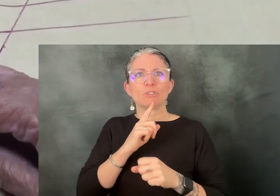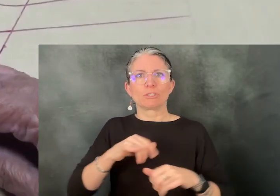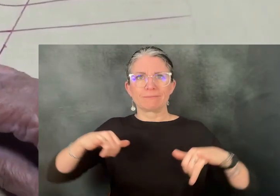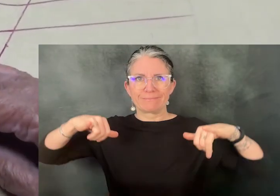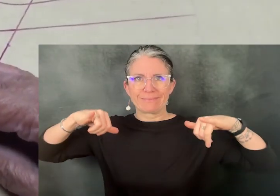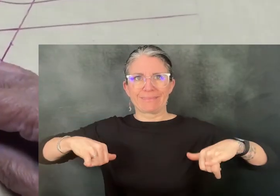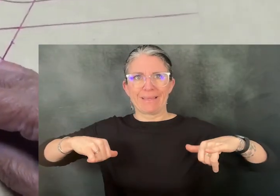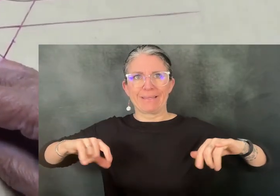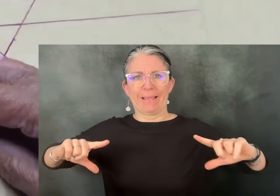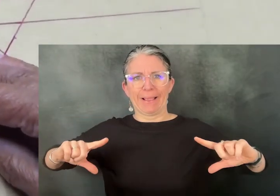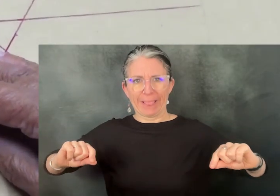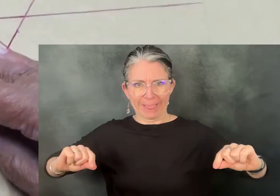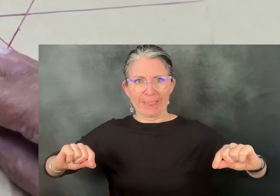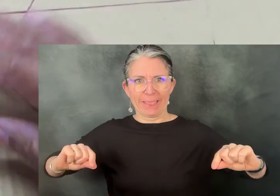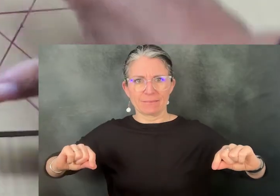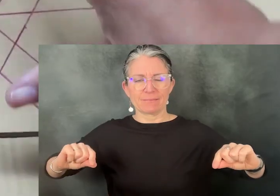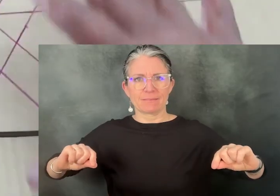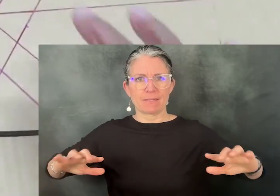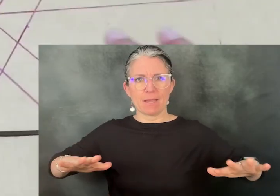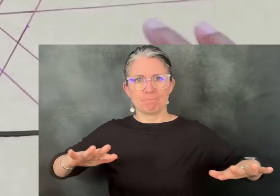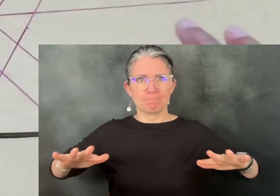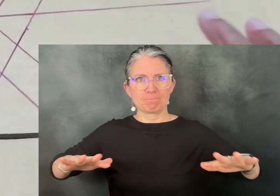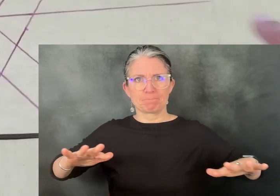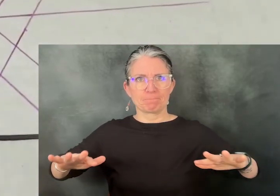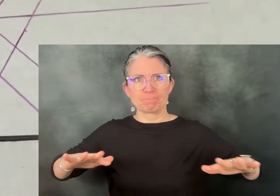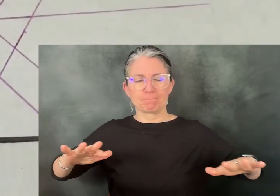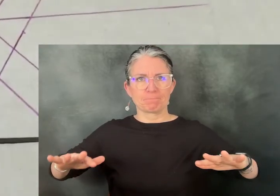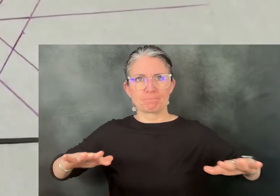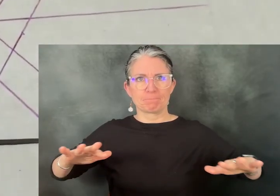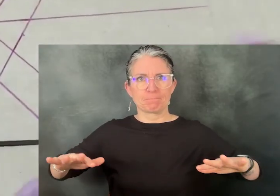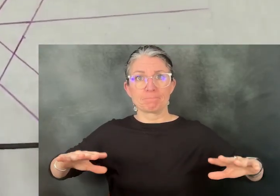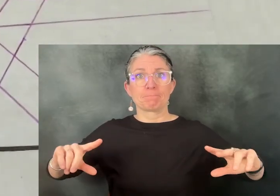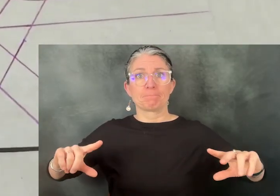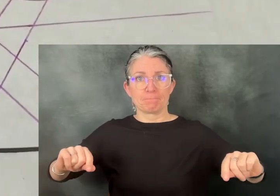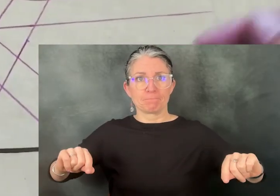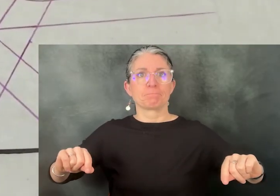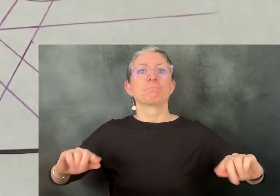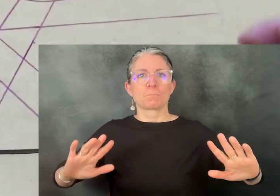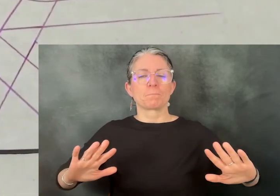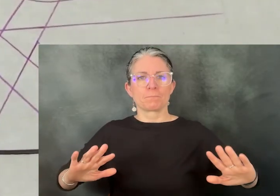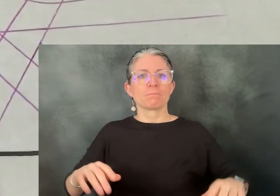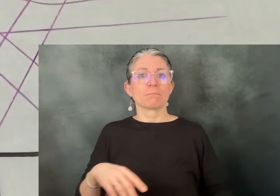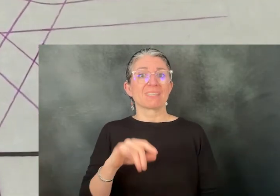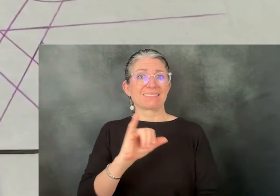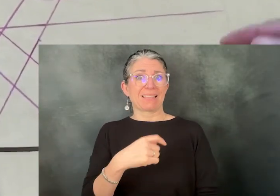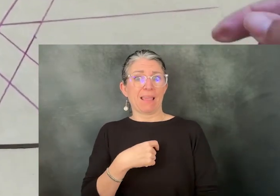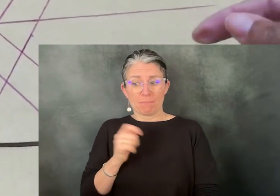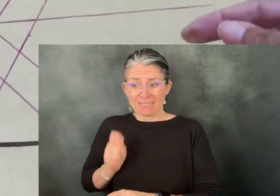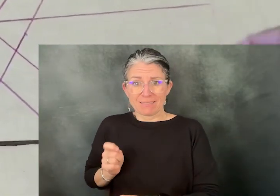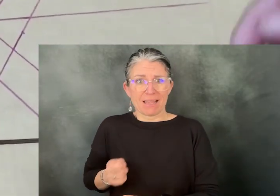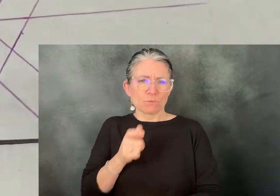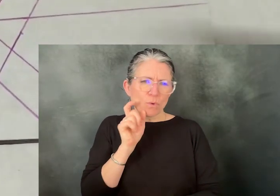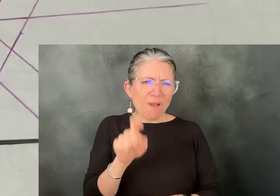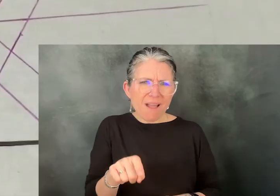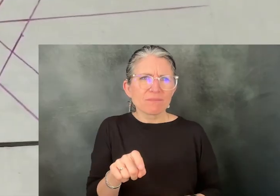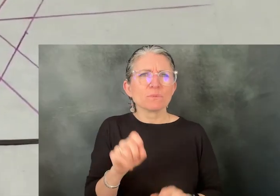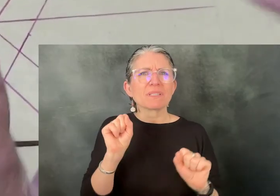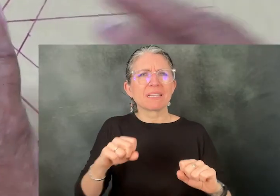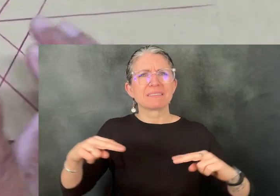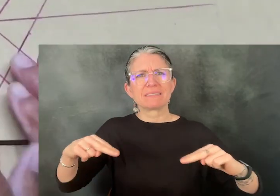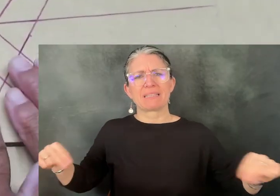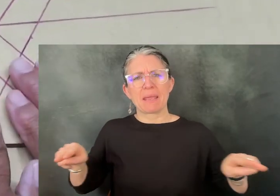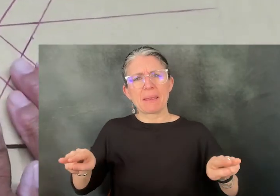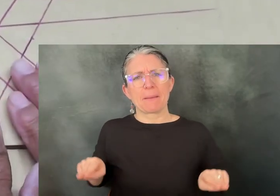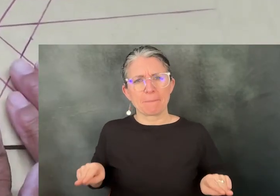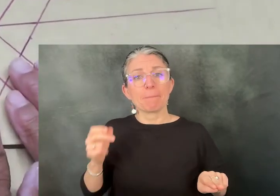my my cardboard. And again, you don't have to use tacks like me. You can use tape. Just